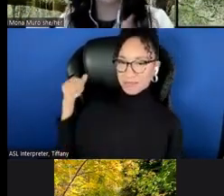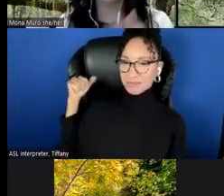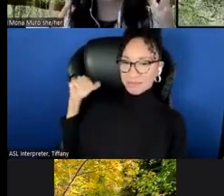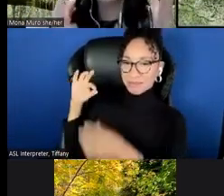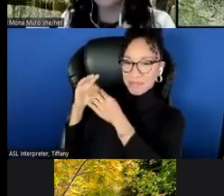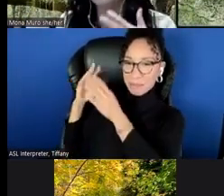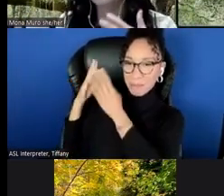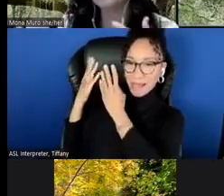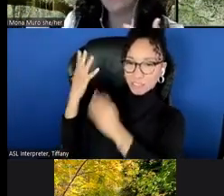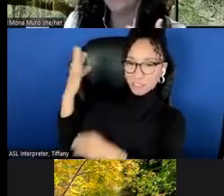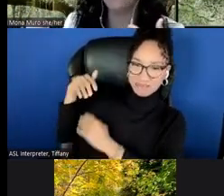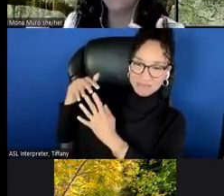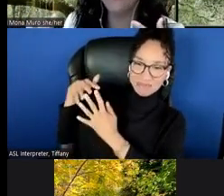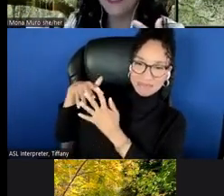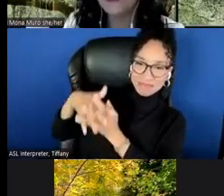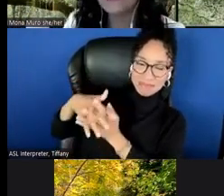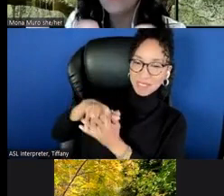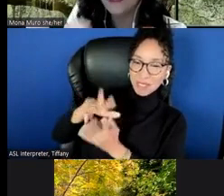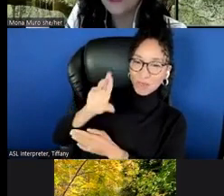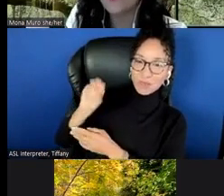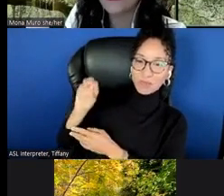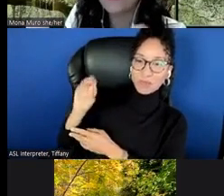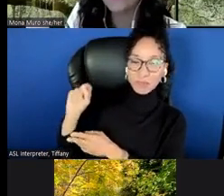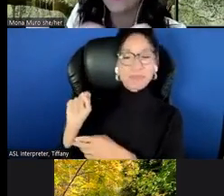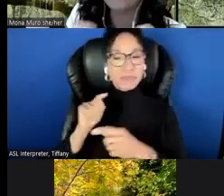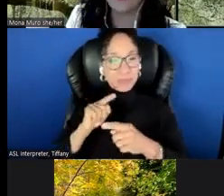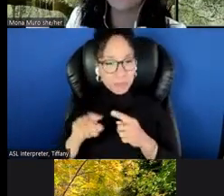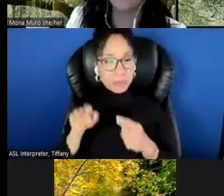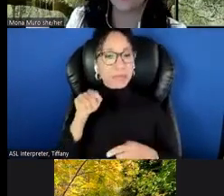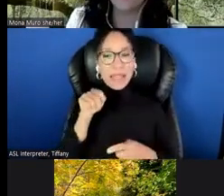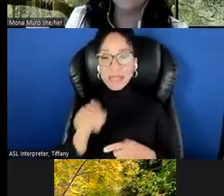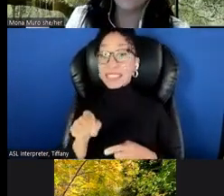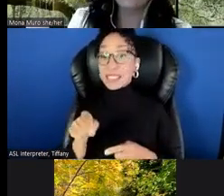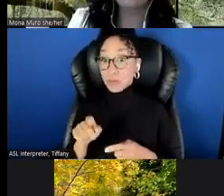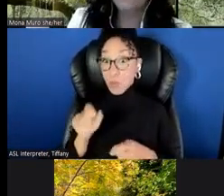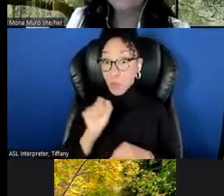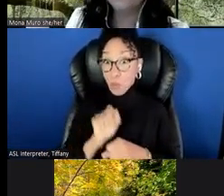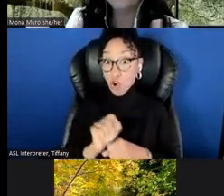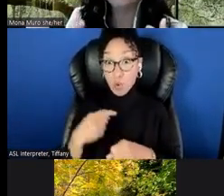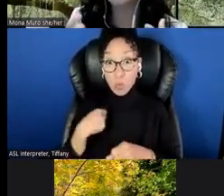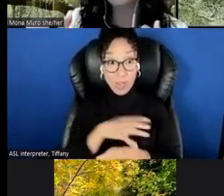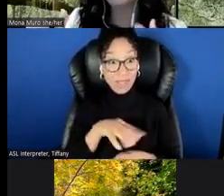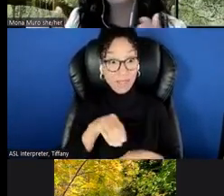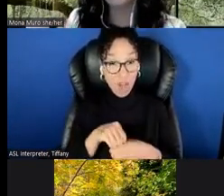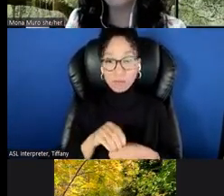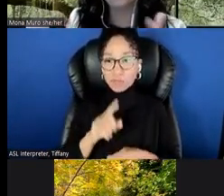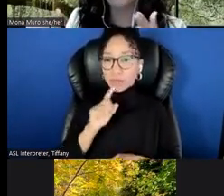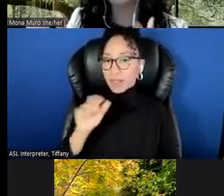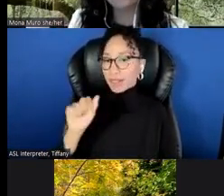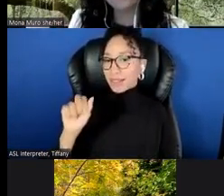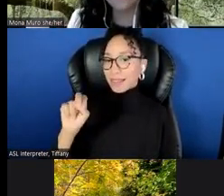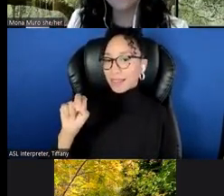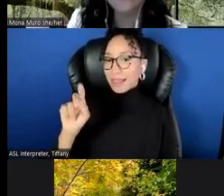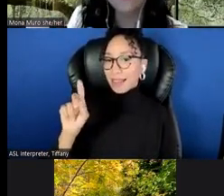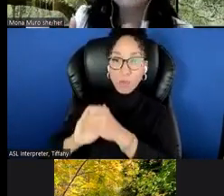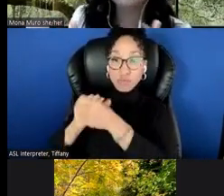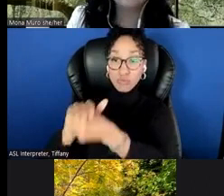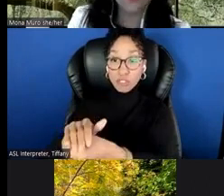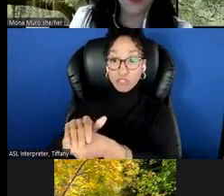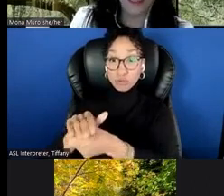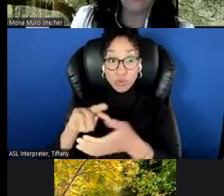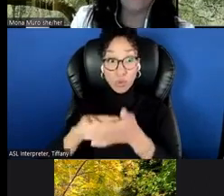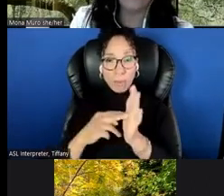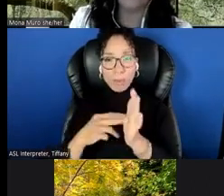gender-based violence work is oppression work. It's anti-oppression work. And we need to really think about our framing